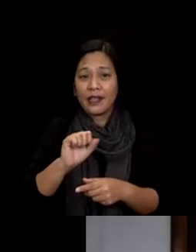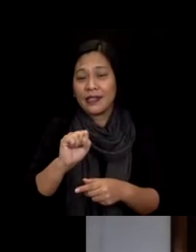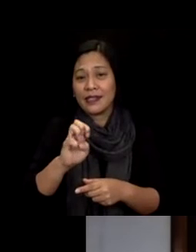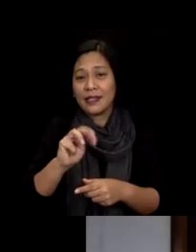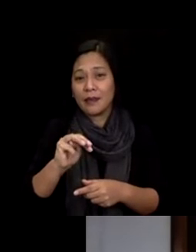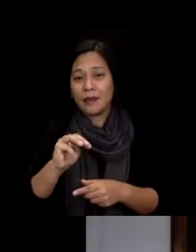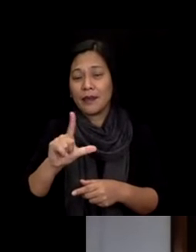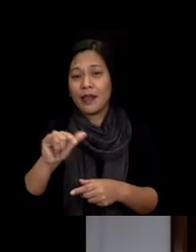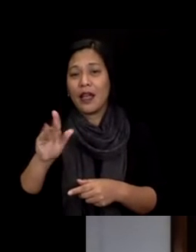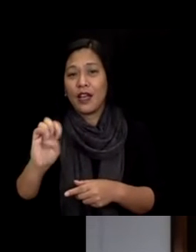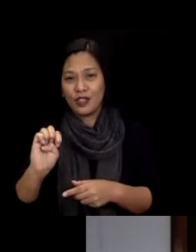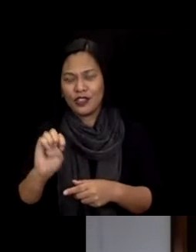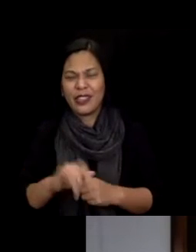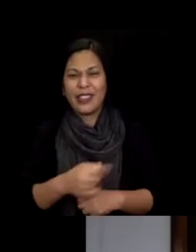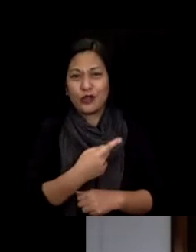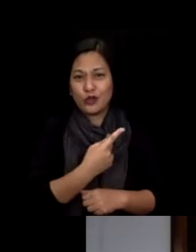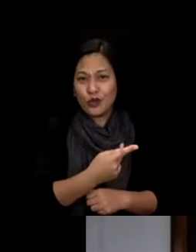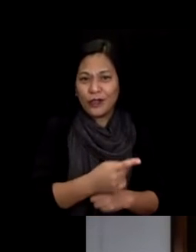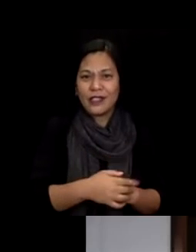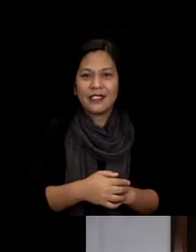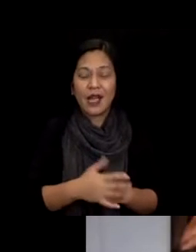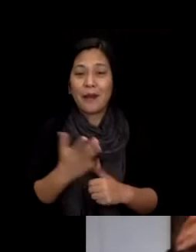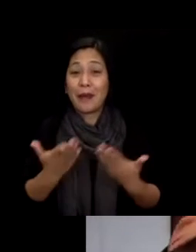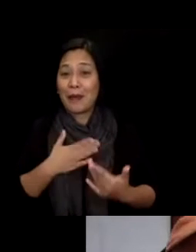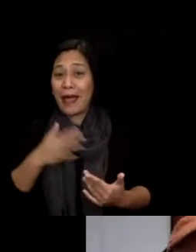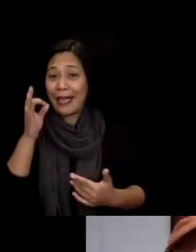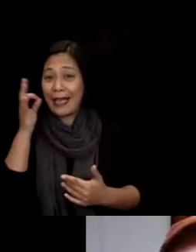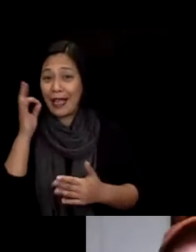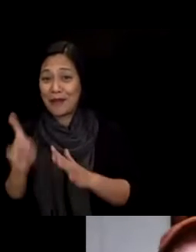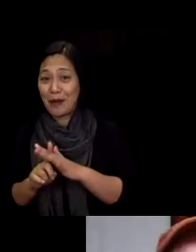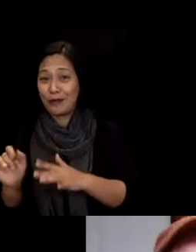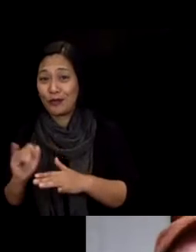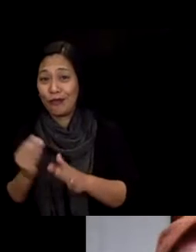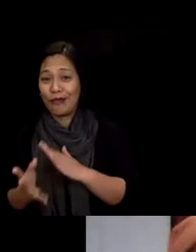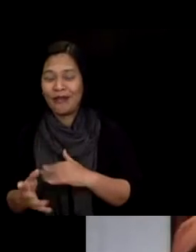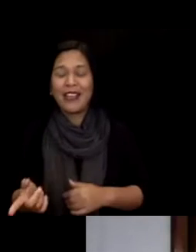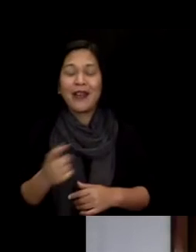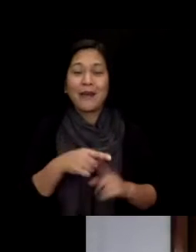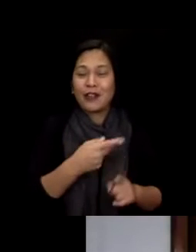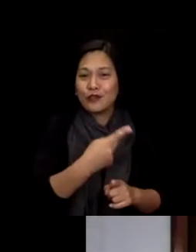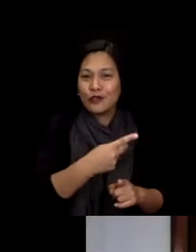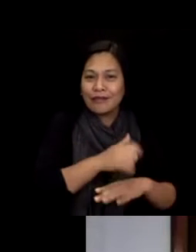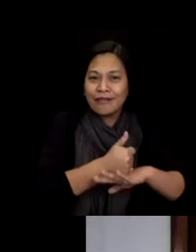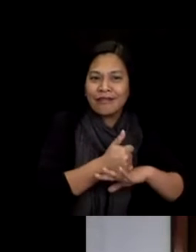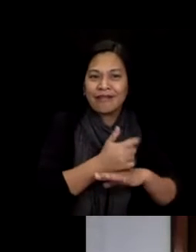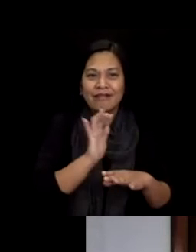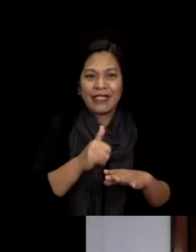largely unfunded. My cat might make an appearance too. Here he is. So